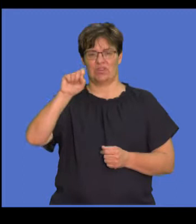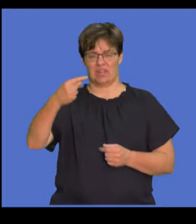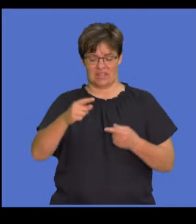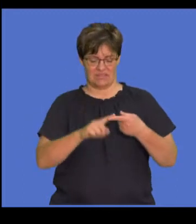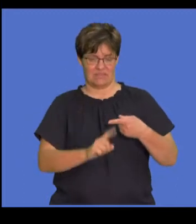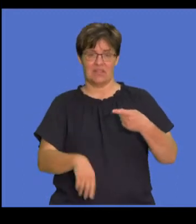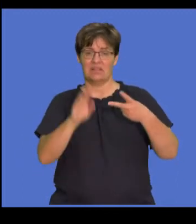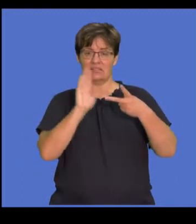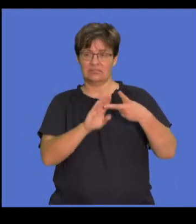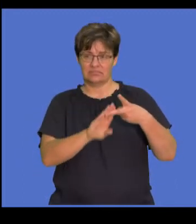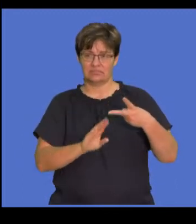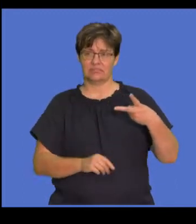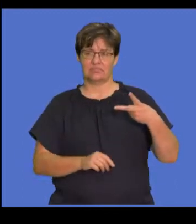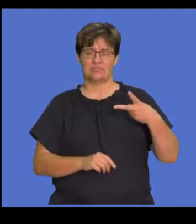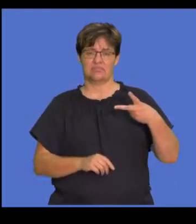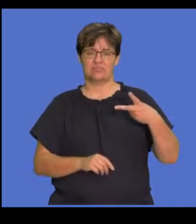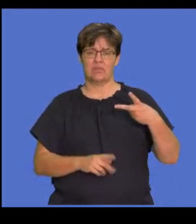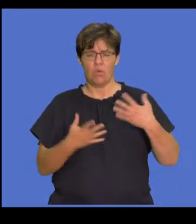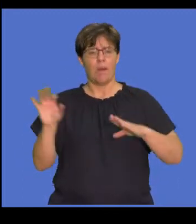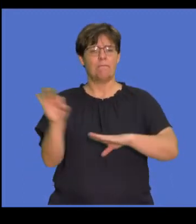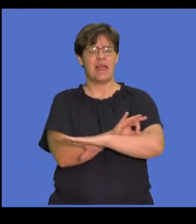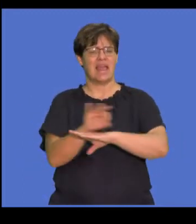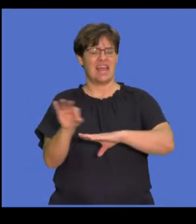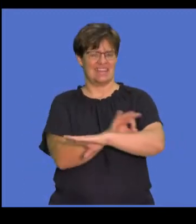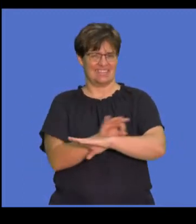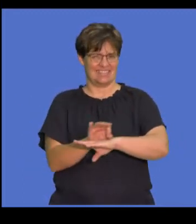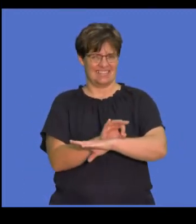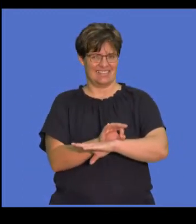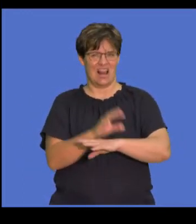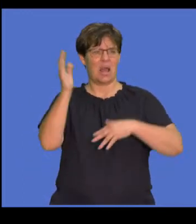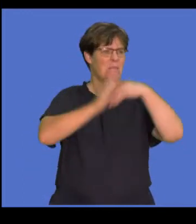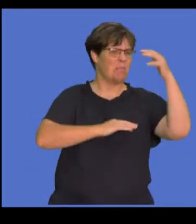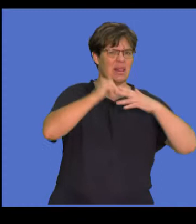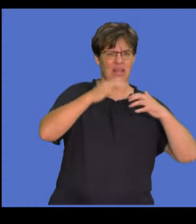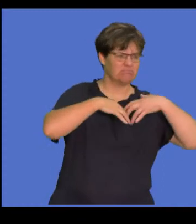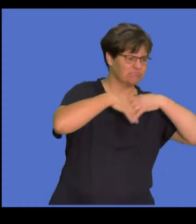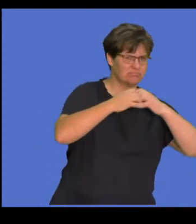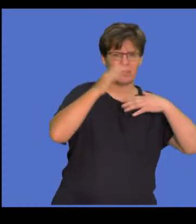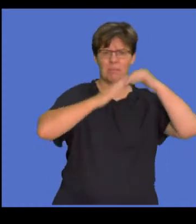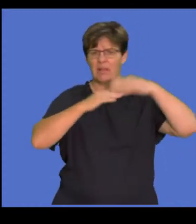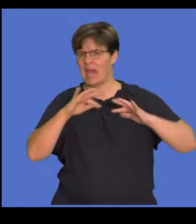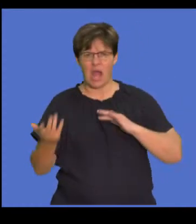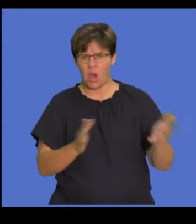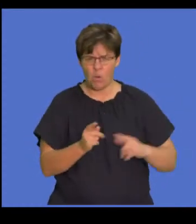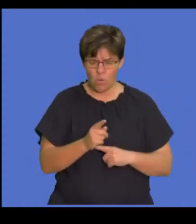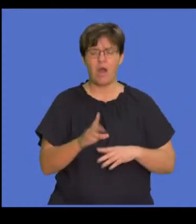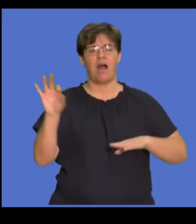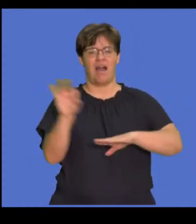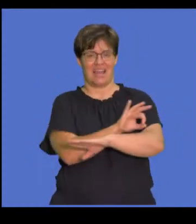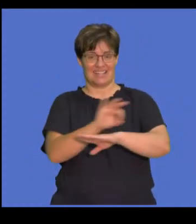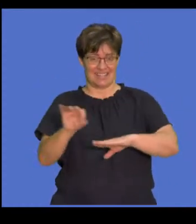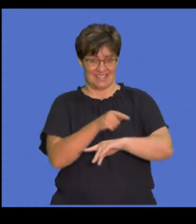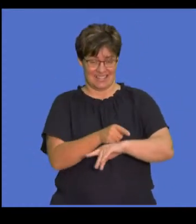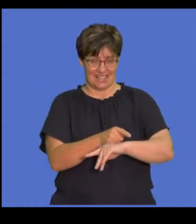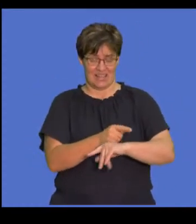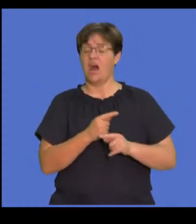Also, we use trigonometry in planning, right? Planning our buildings. This is architecture, which